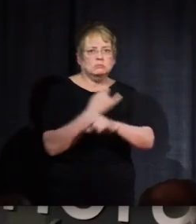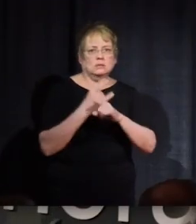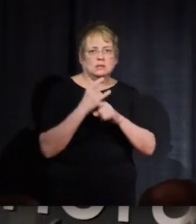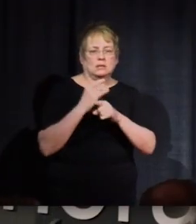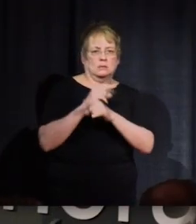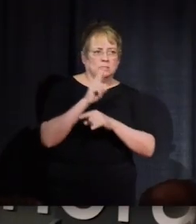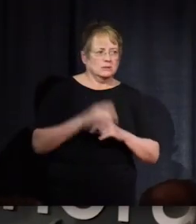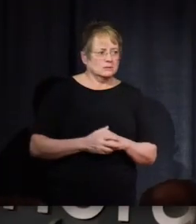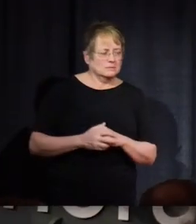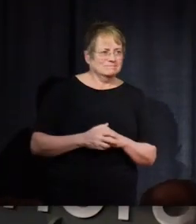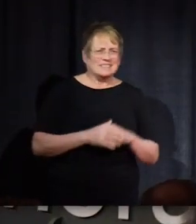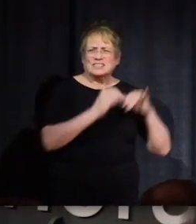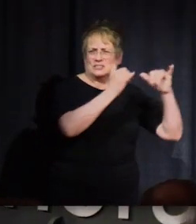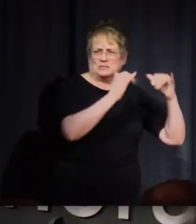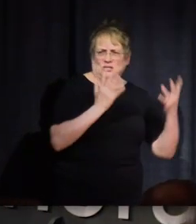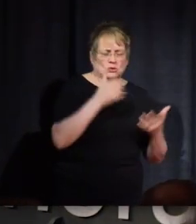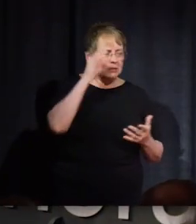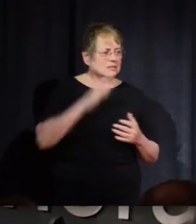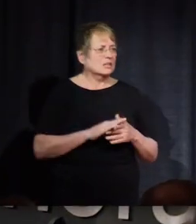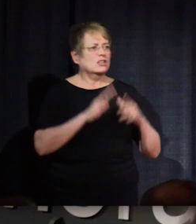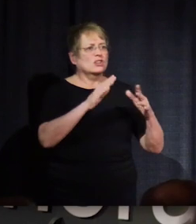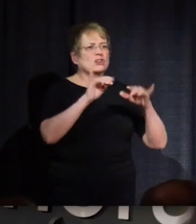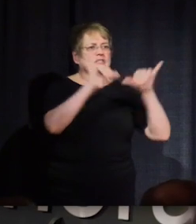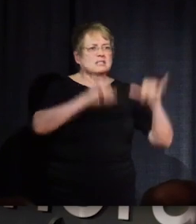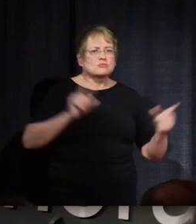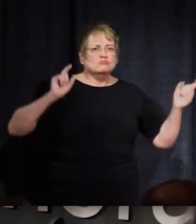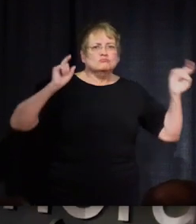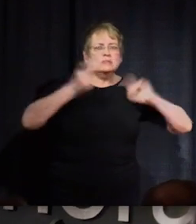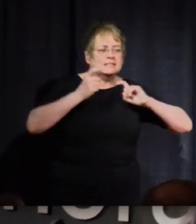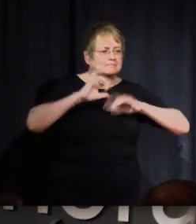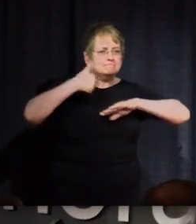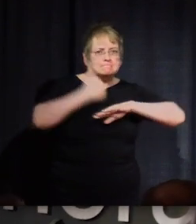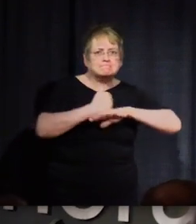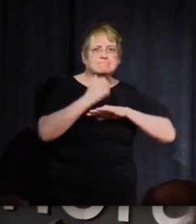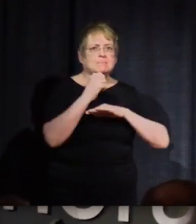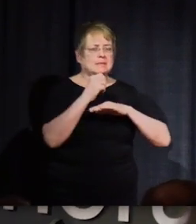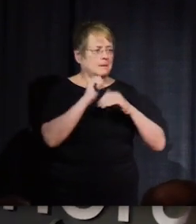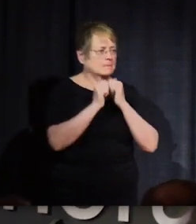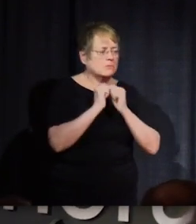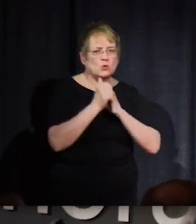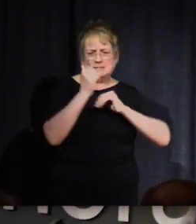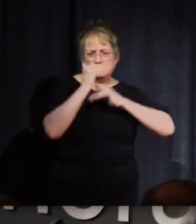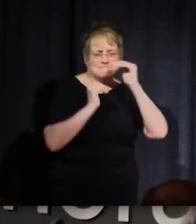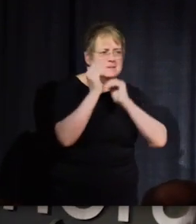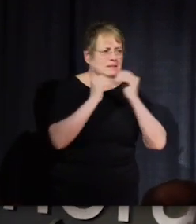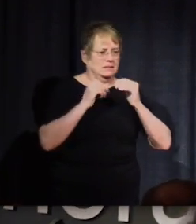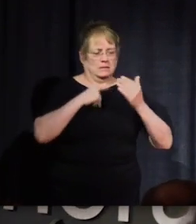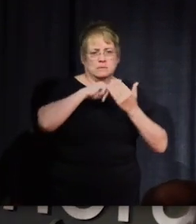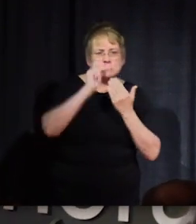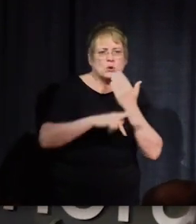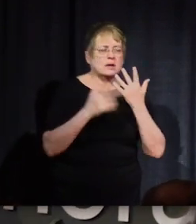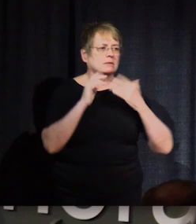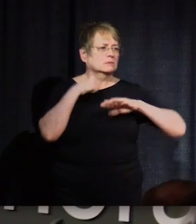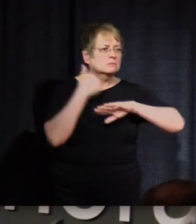state overhauled its entire system it built sports infrastructure funding for facilities programming and